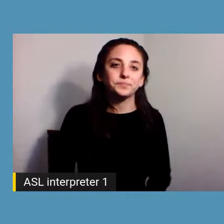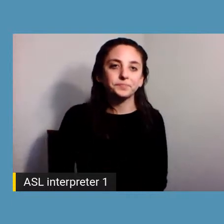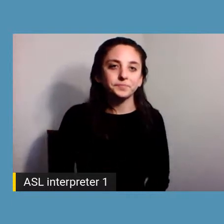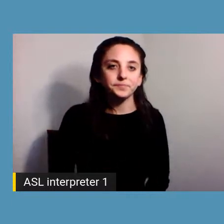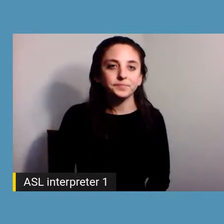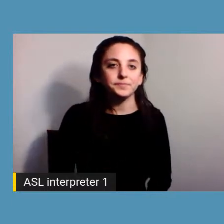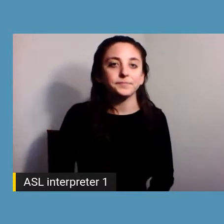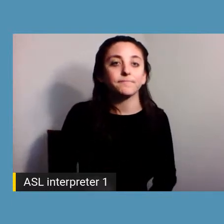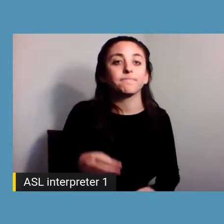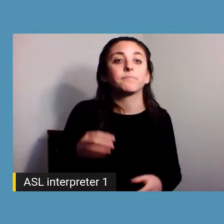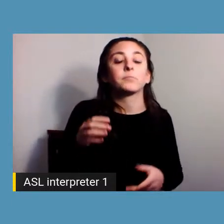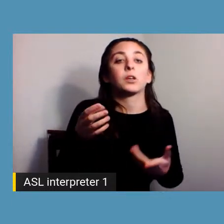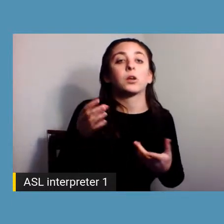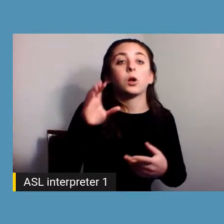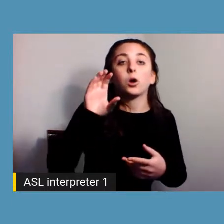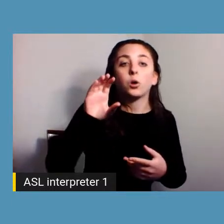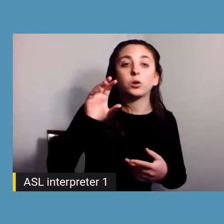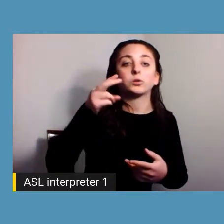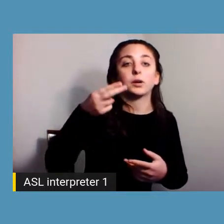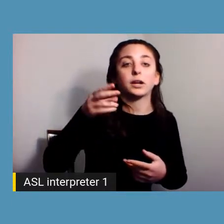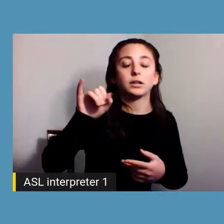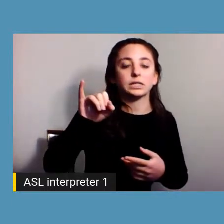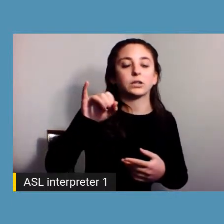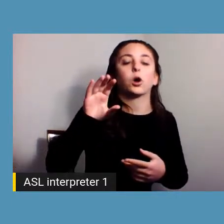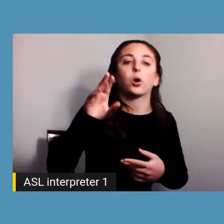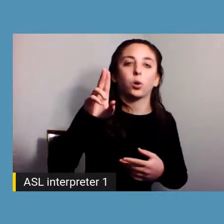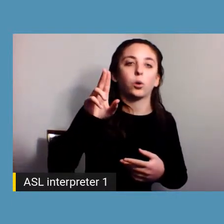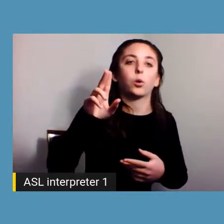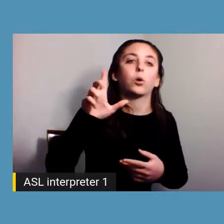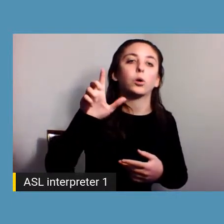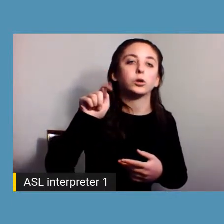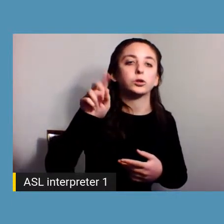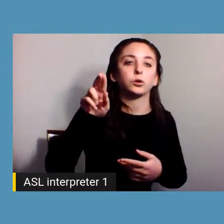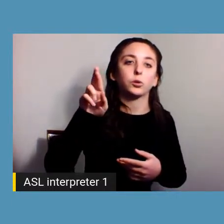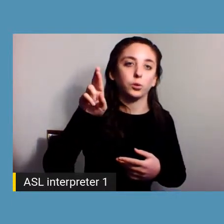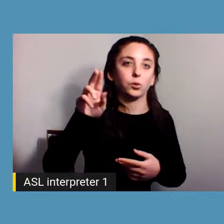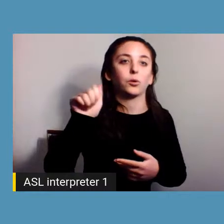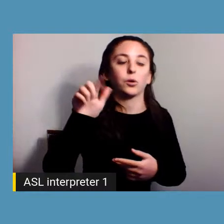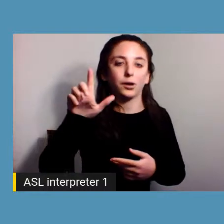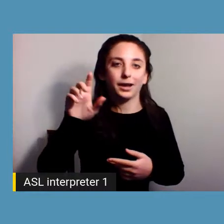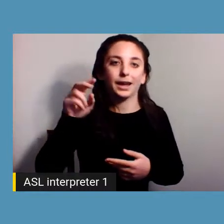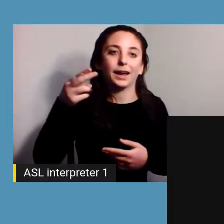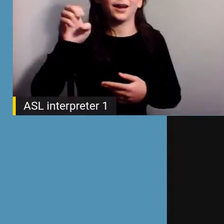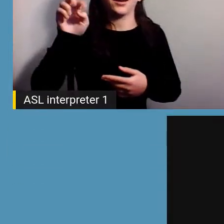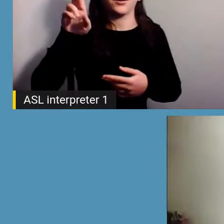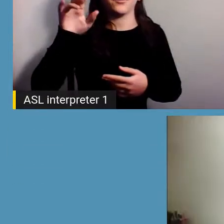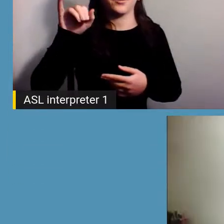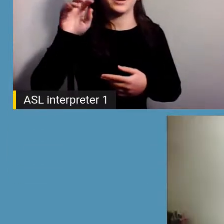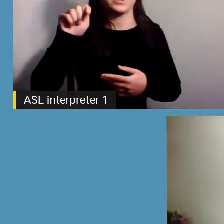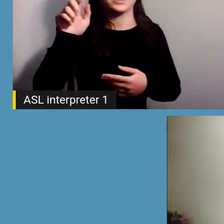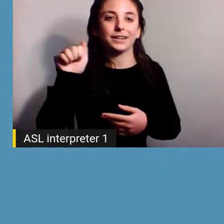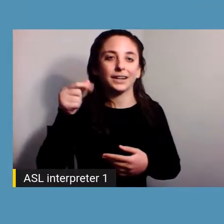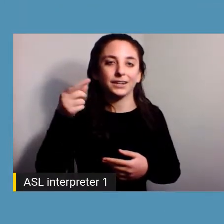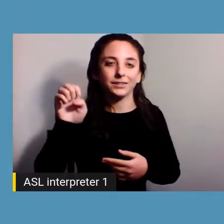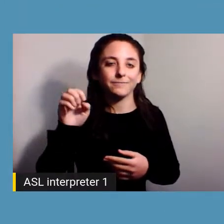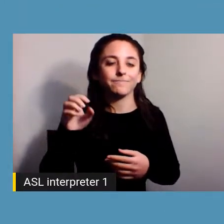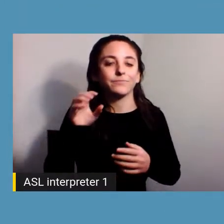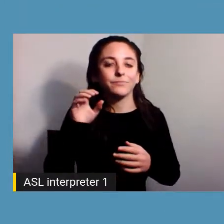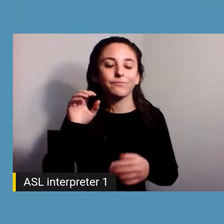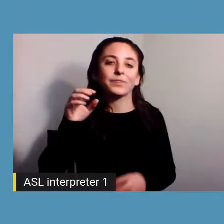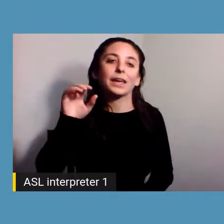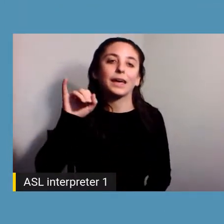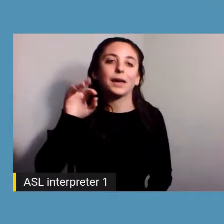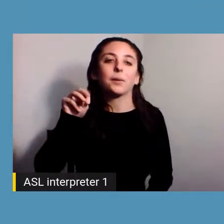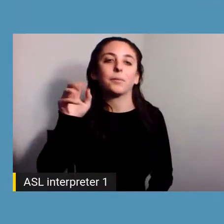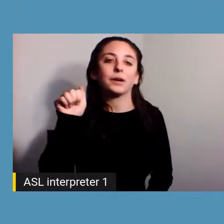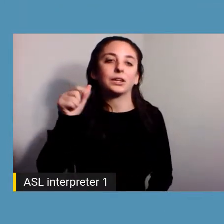Cultural Heritage Imaging is a nonprofit corporation, and we believe that the treasures of humanity are worth saving.